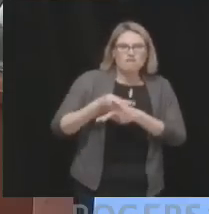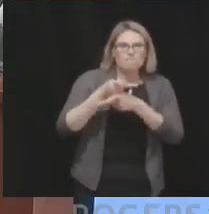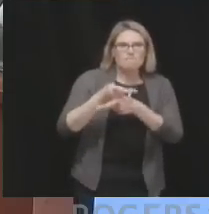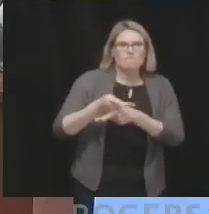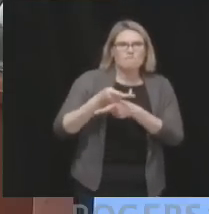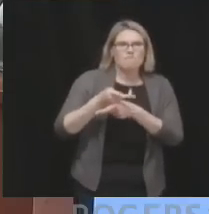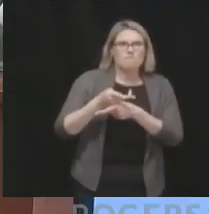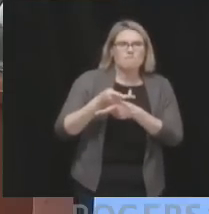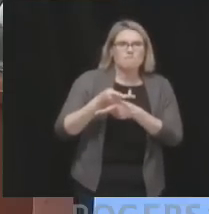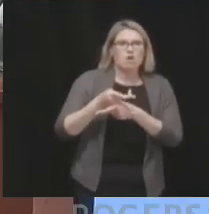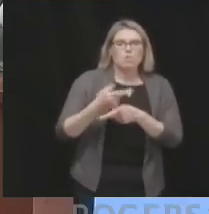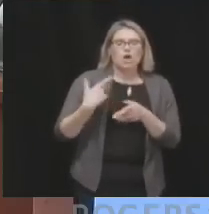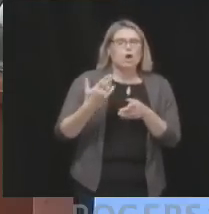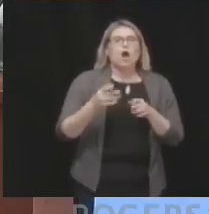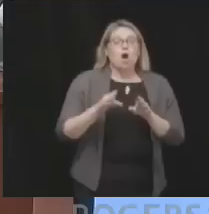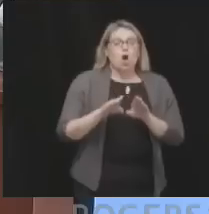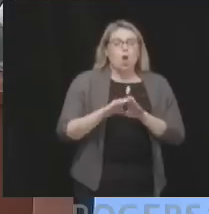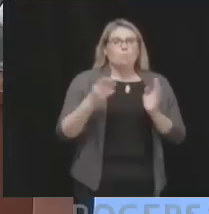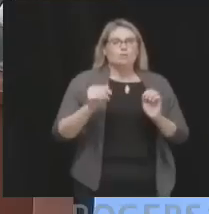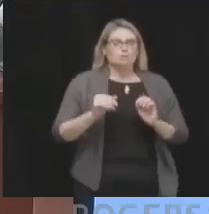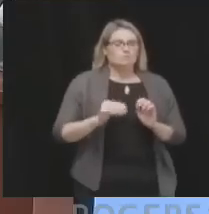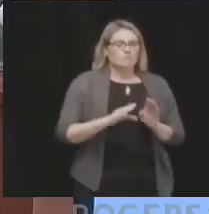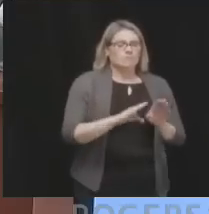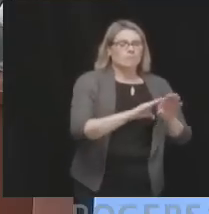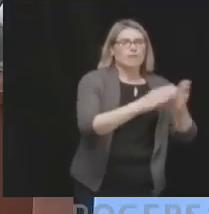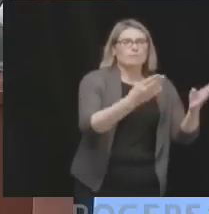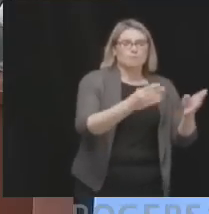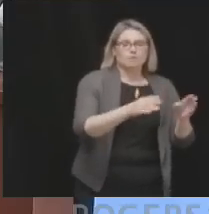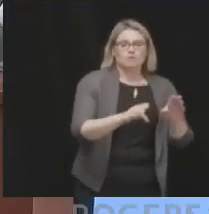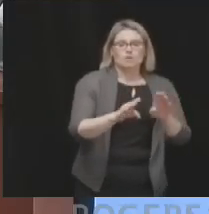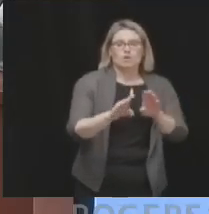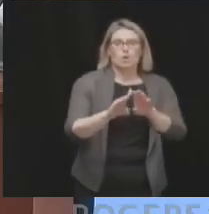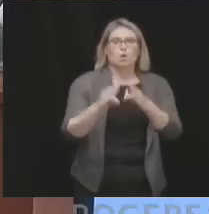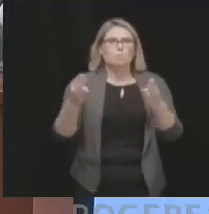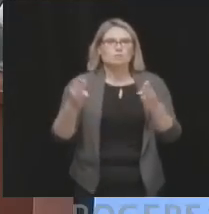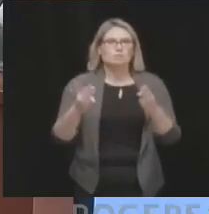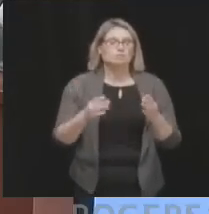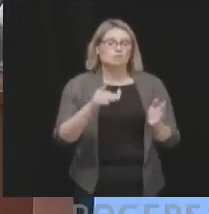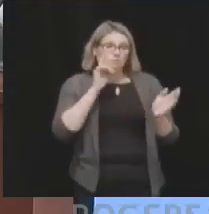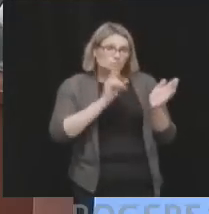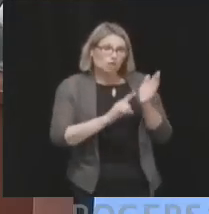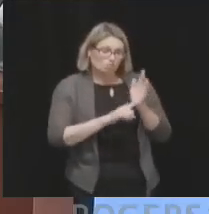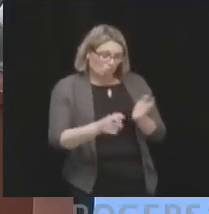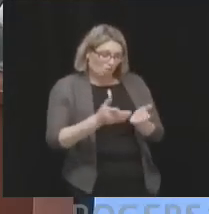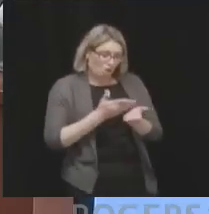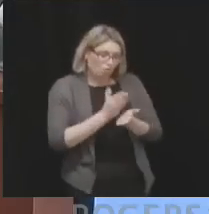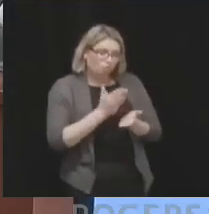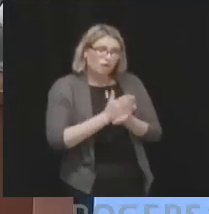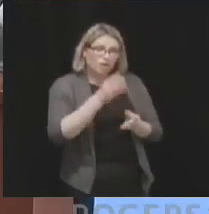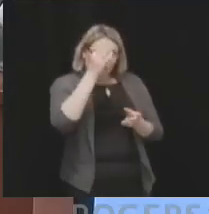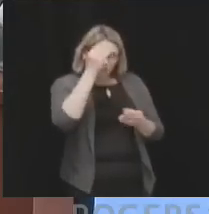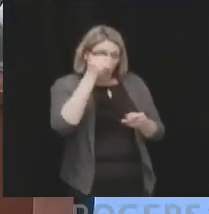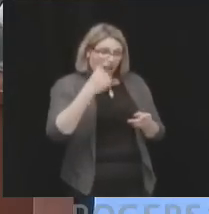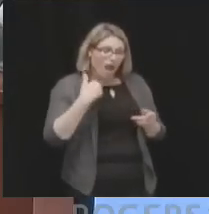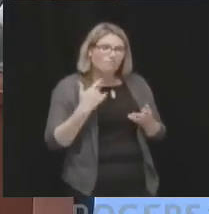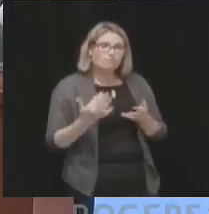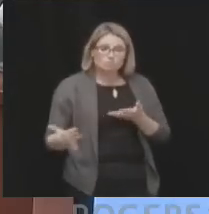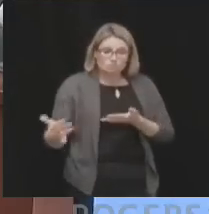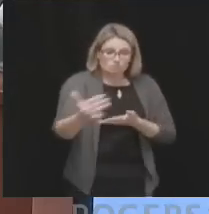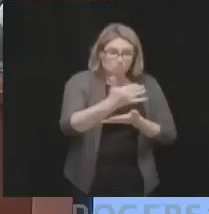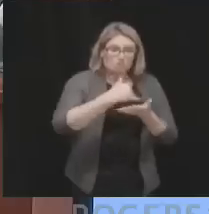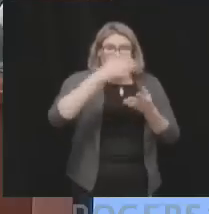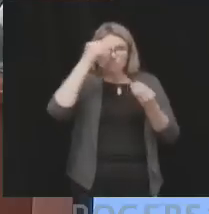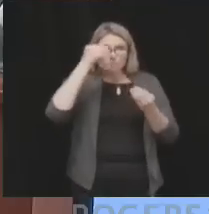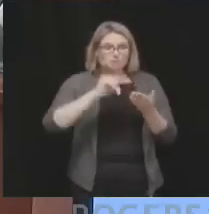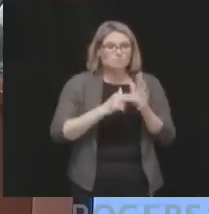reiterate how proud I am to be part of this cabinet committee in helping make the decisions to shape New Brunswick. I want to again thank the